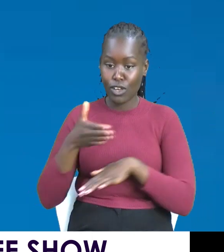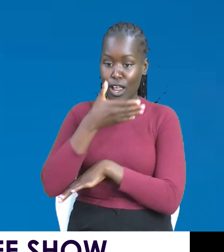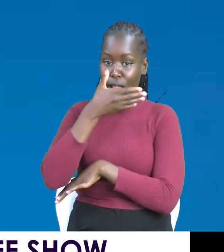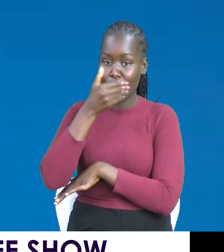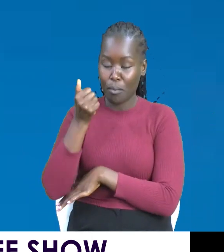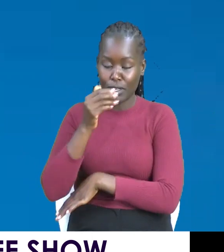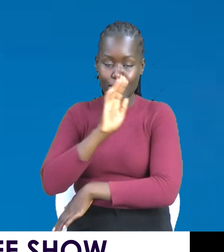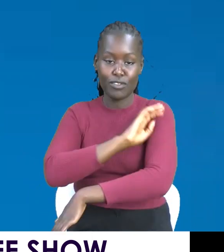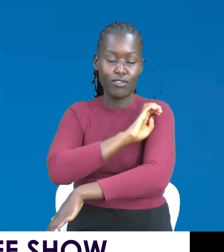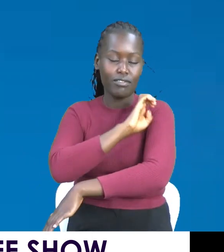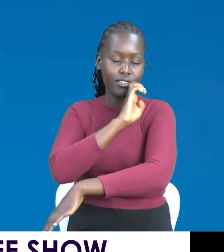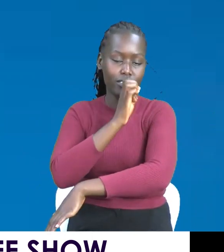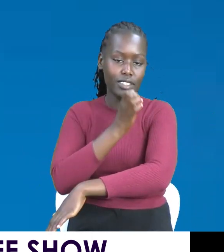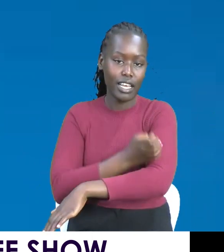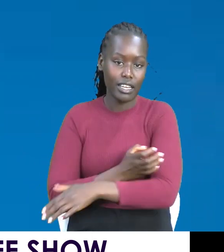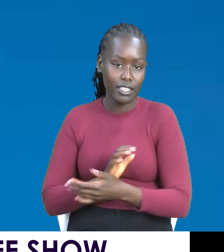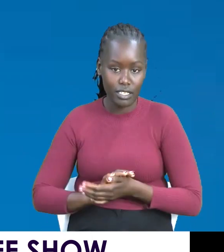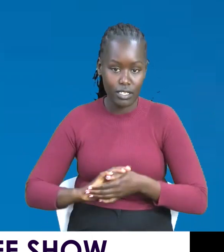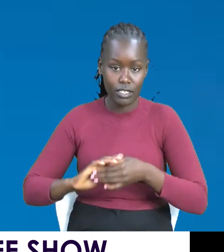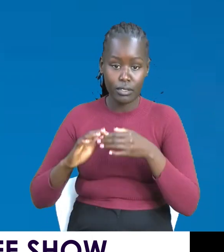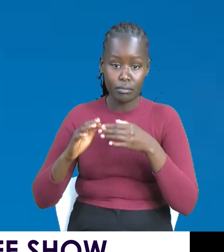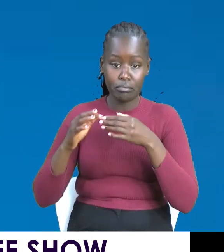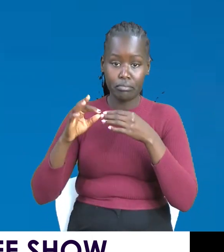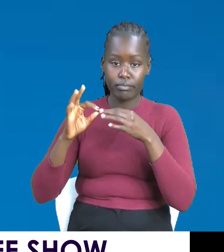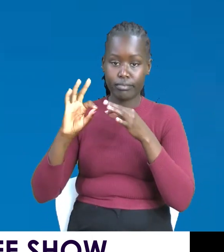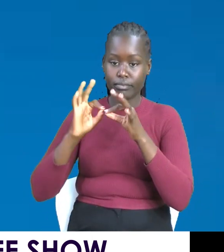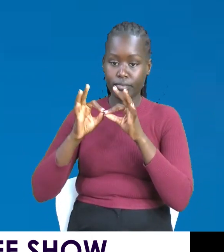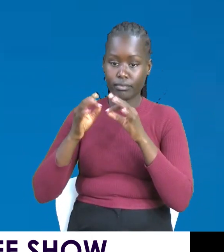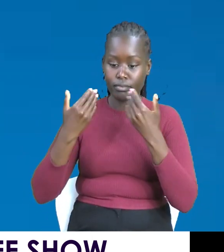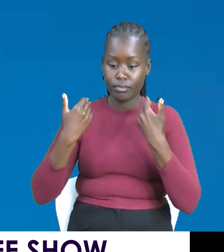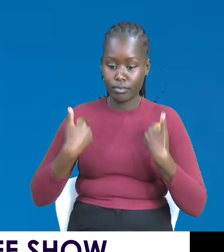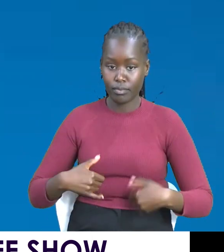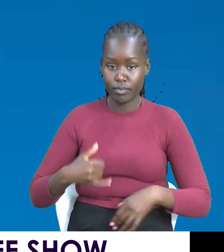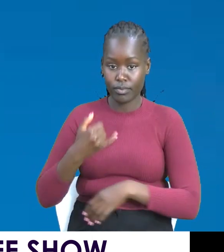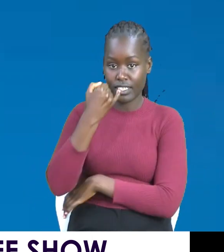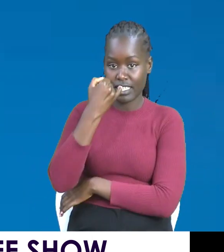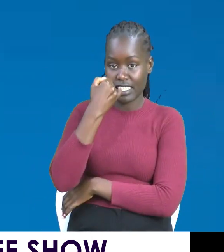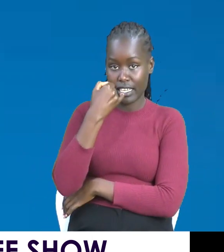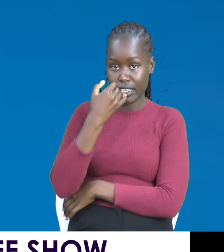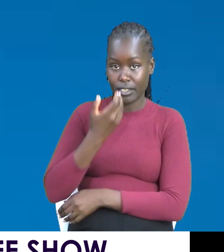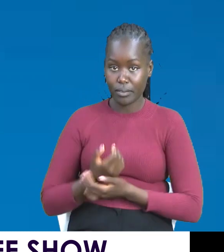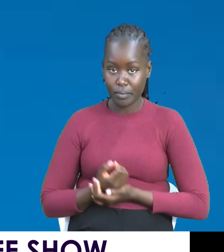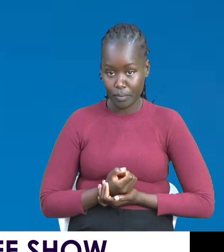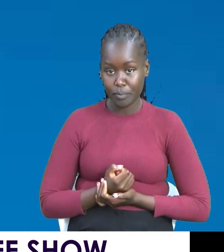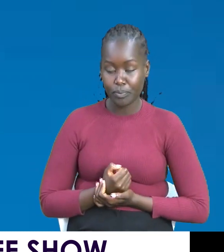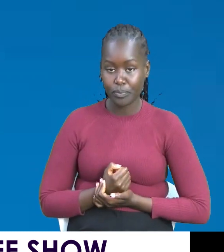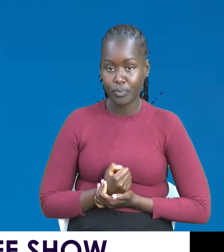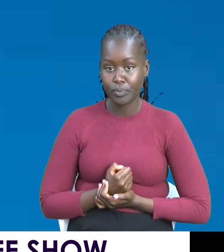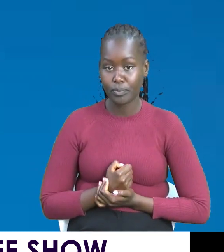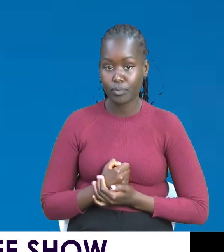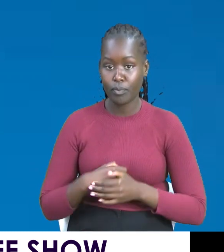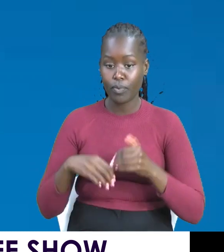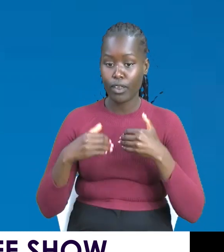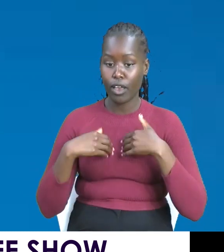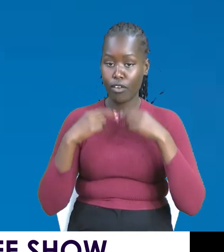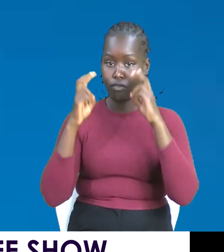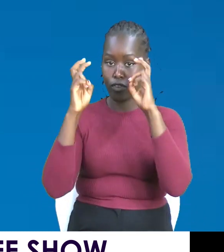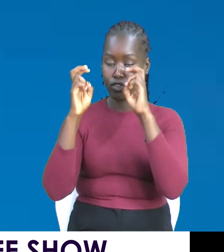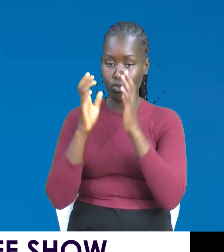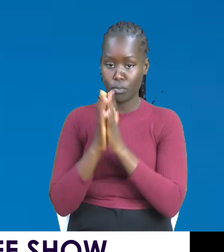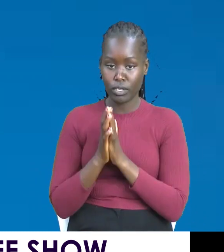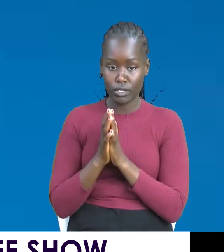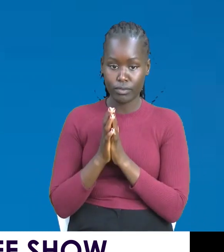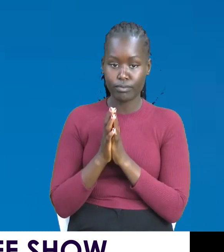of energy. My sign language interpreter is Irene Chebiwot. I have a topic for you